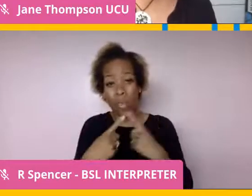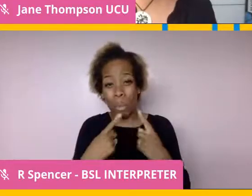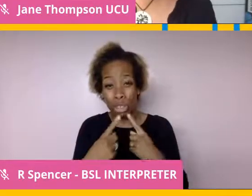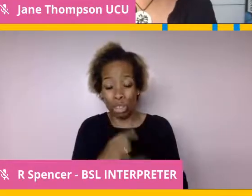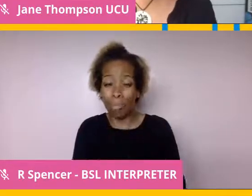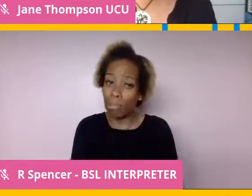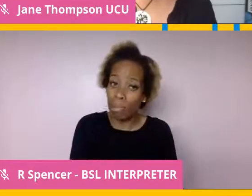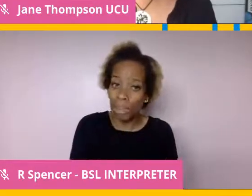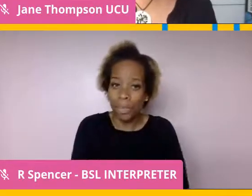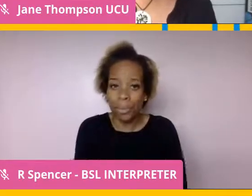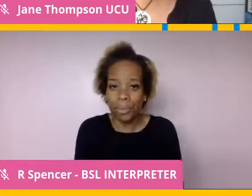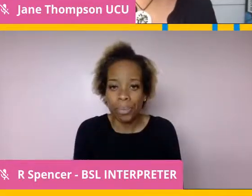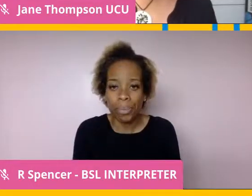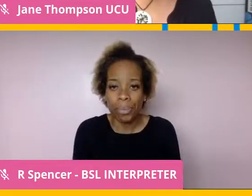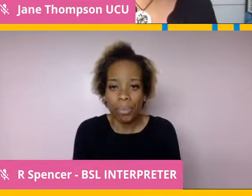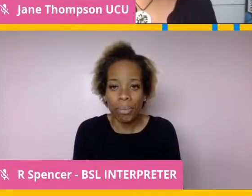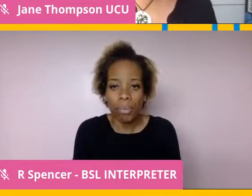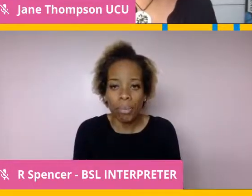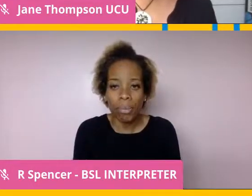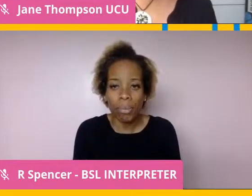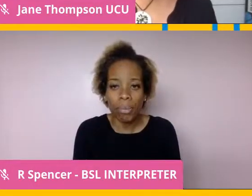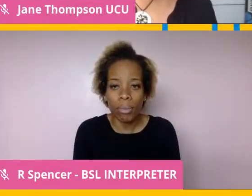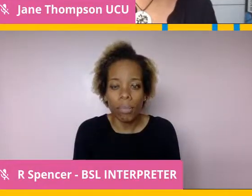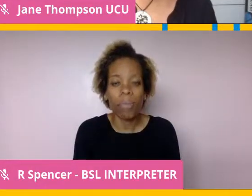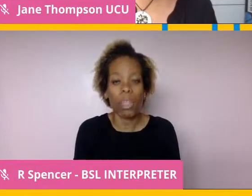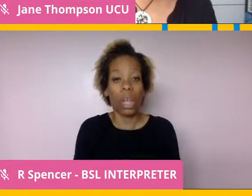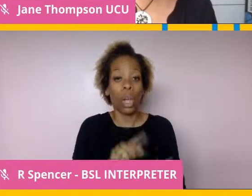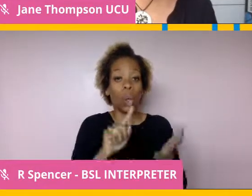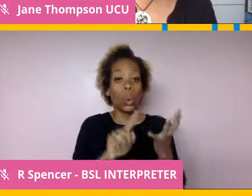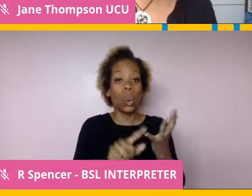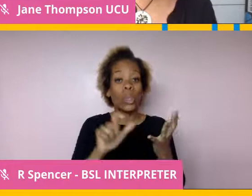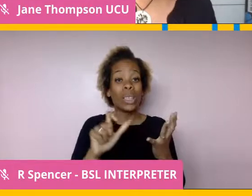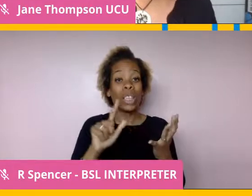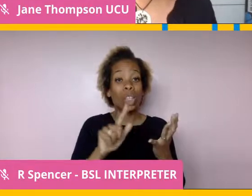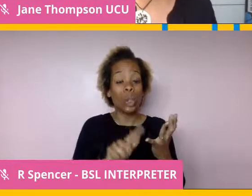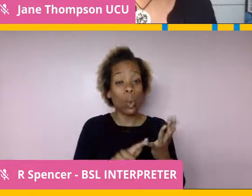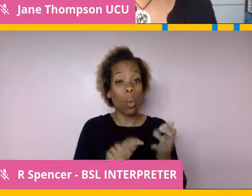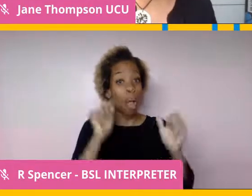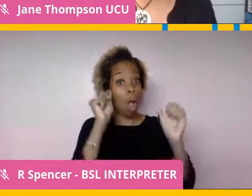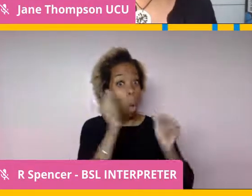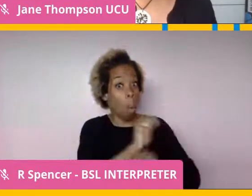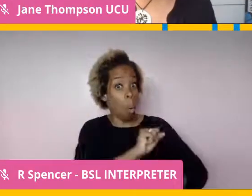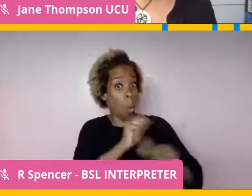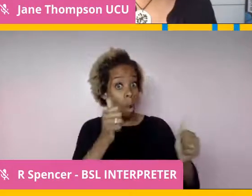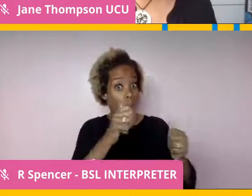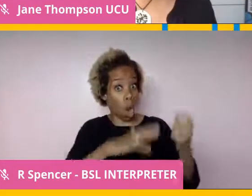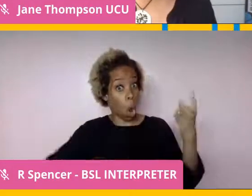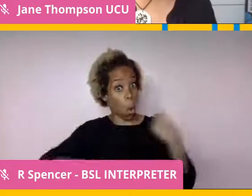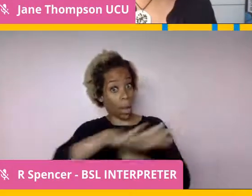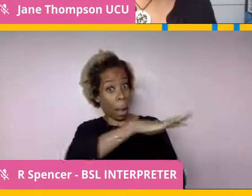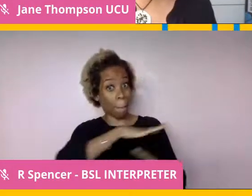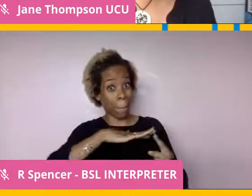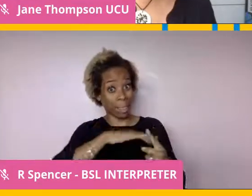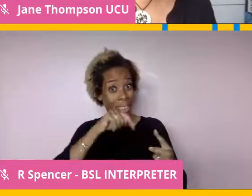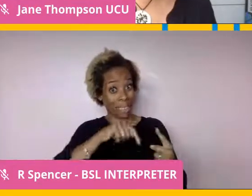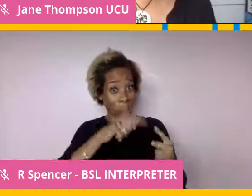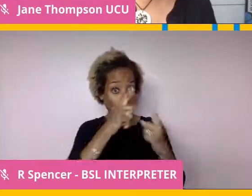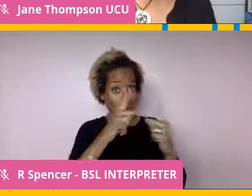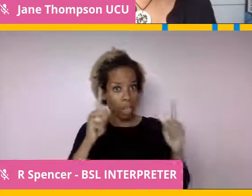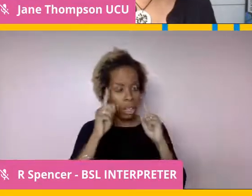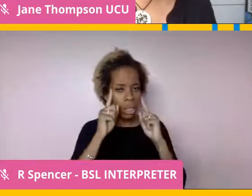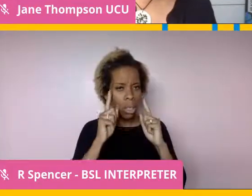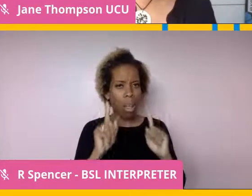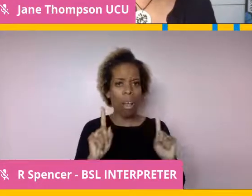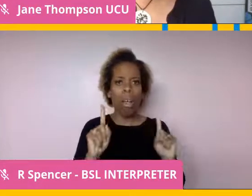the UCU is well known by communities on campus, but people need to see UCU more on the ground rather than only when there's